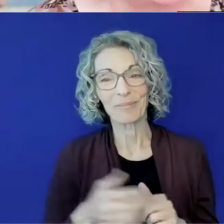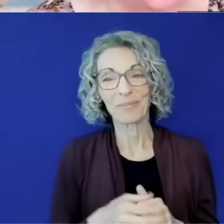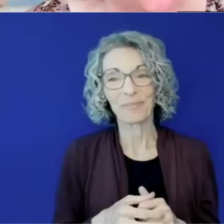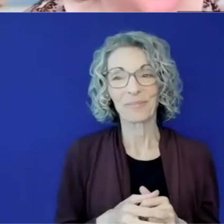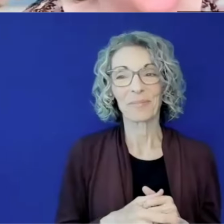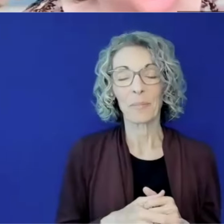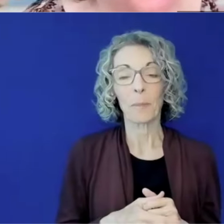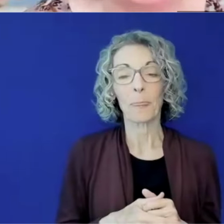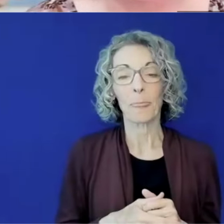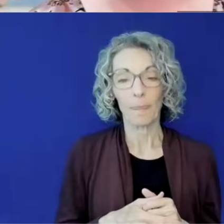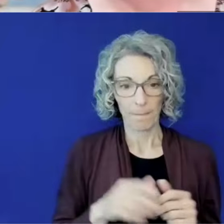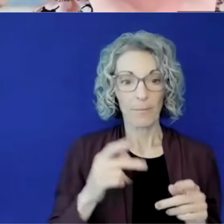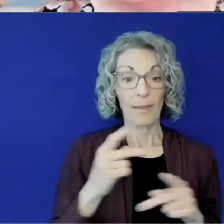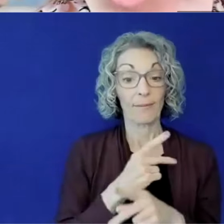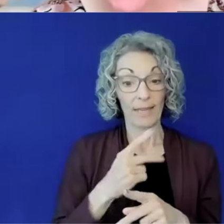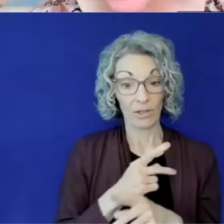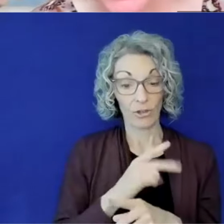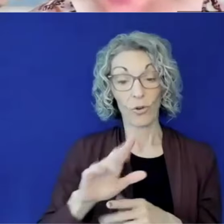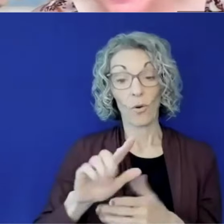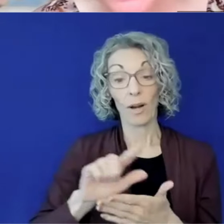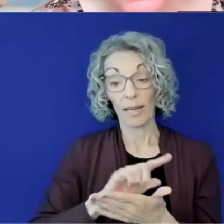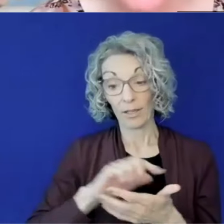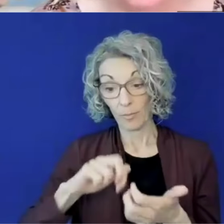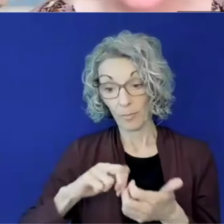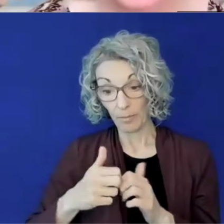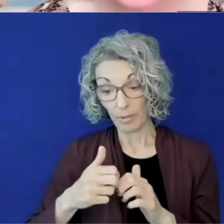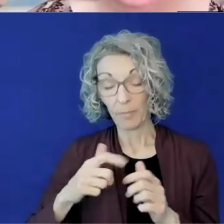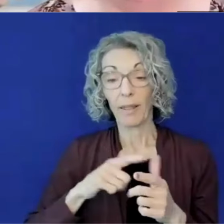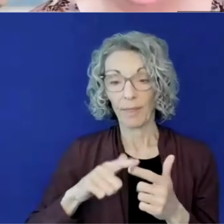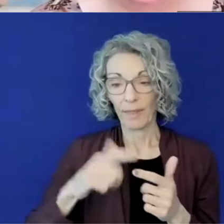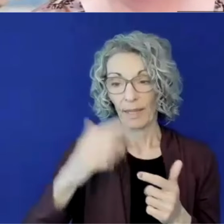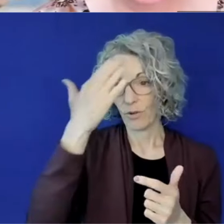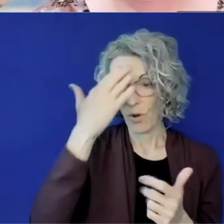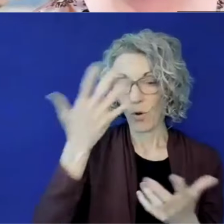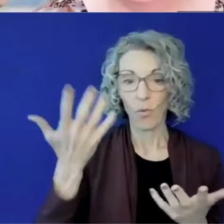So, figure out what your legal problem is, then you know what attorney to look for.